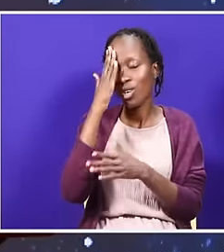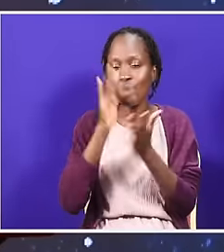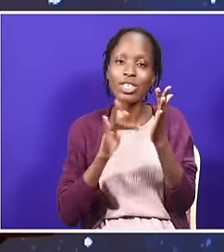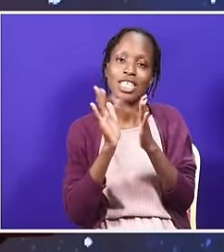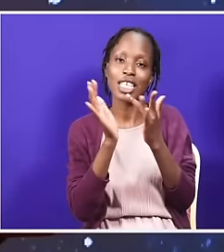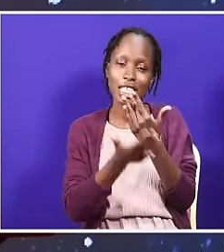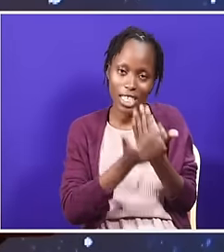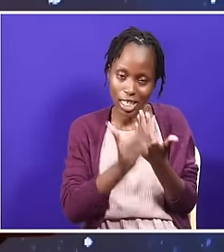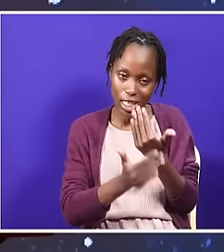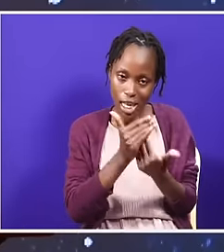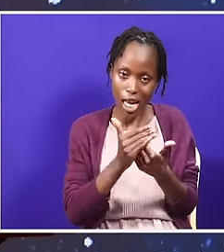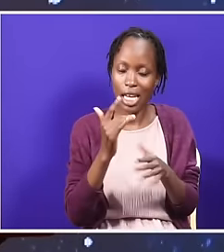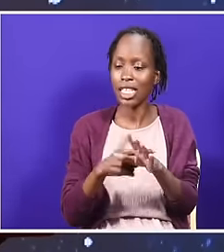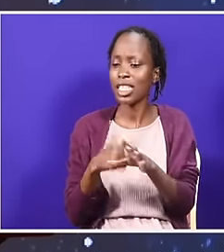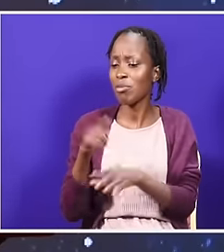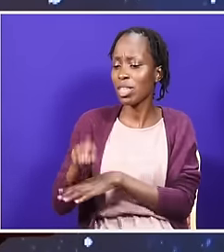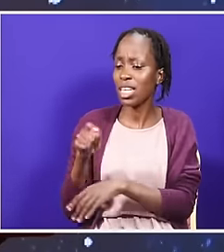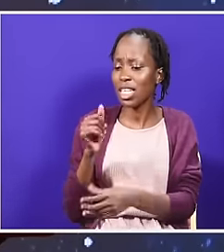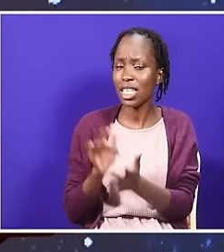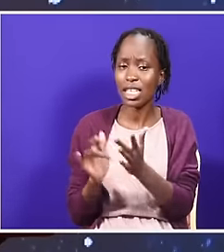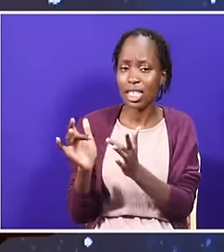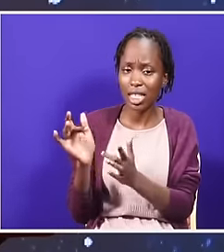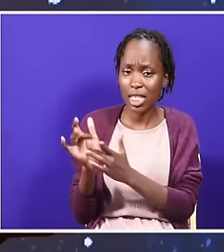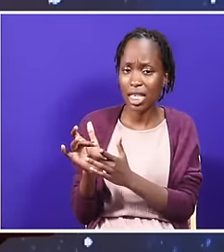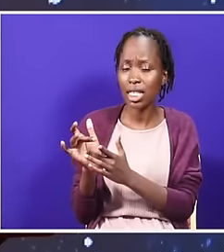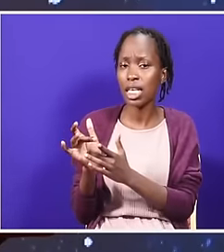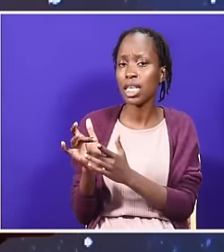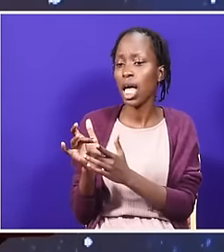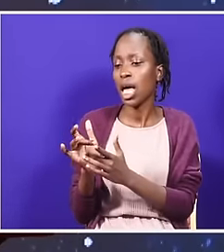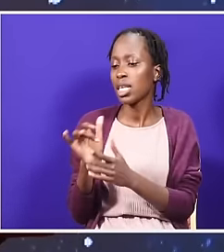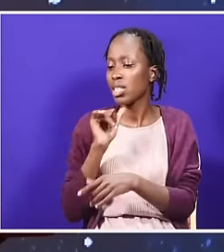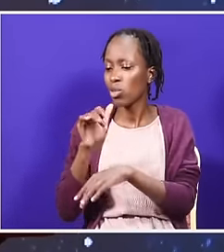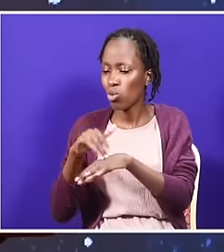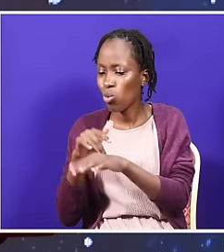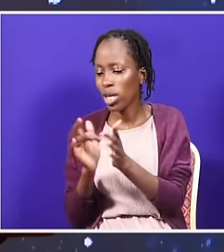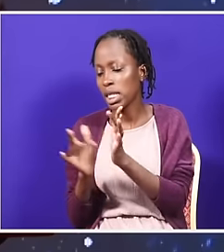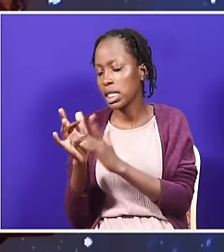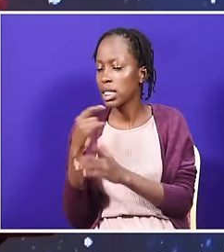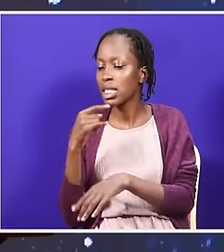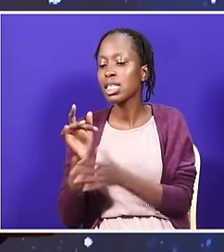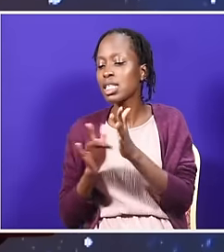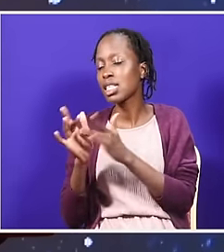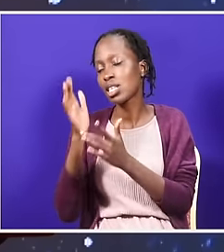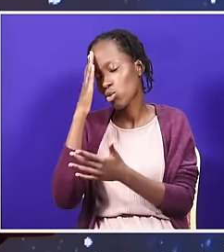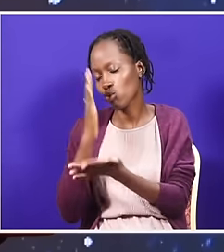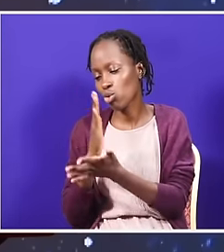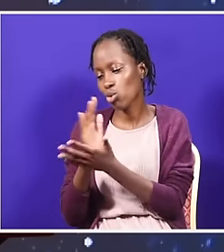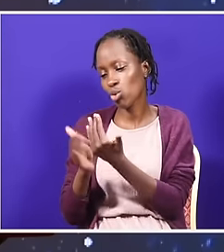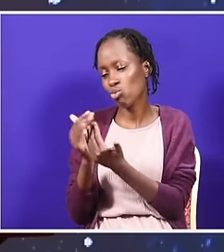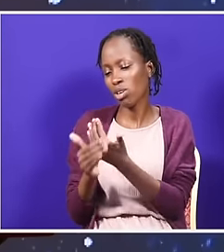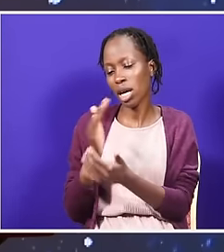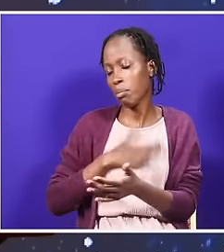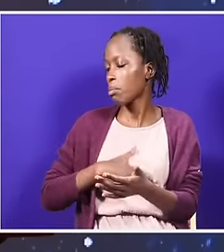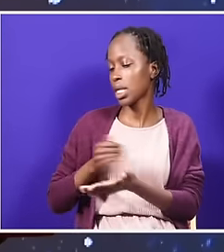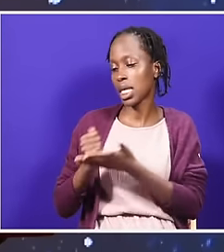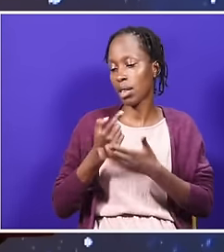in the moment when they needed him, instead of crying out like faith would have and saying, "Jesus, we know you care. Get up,